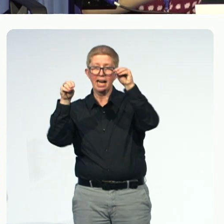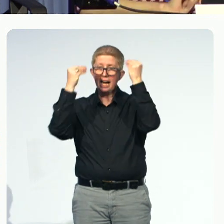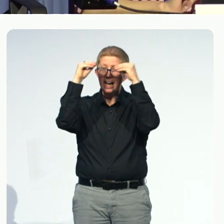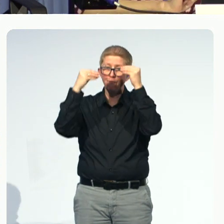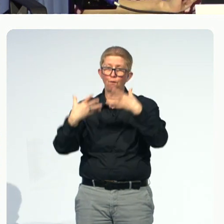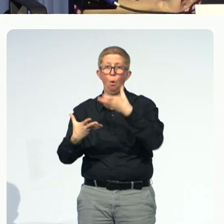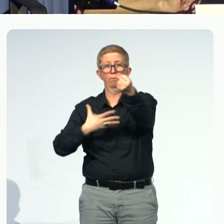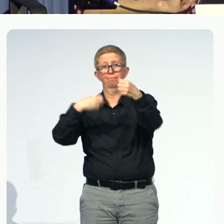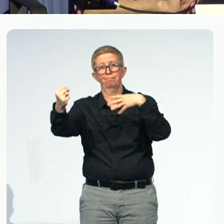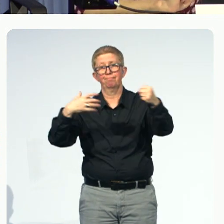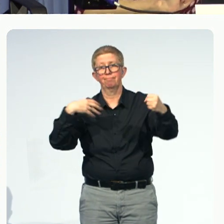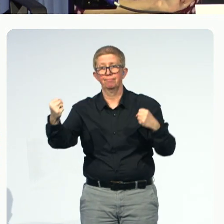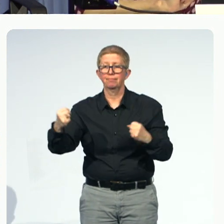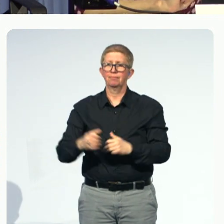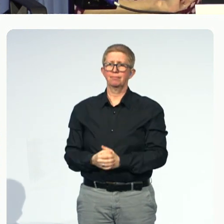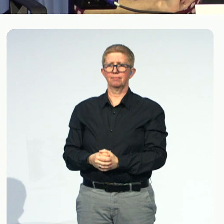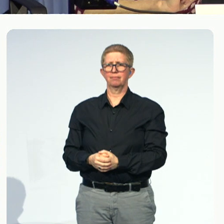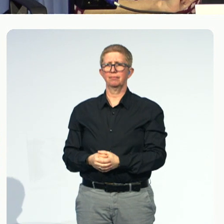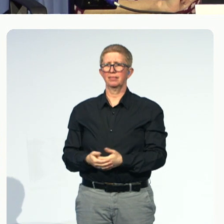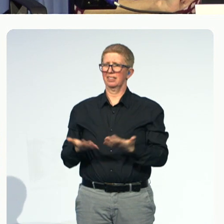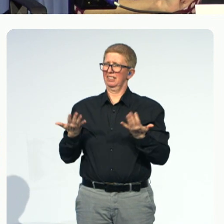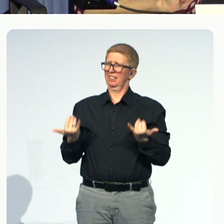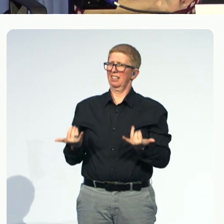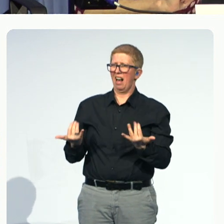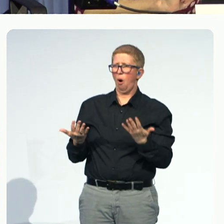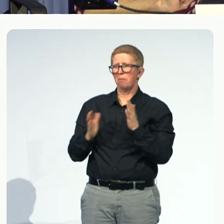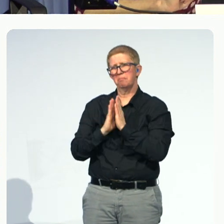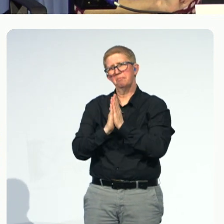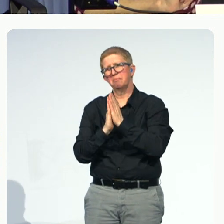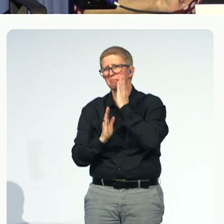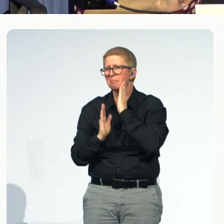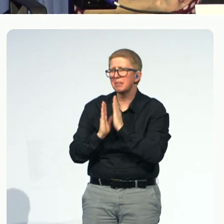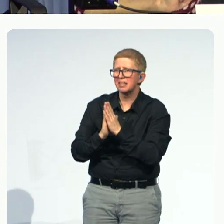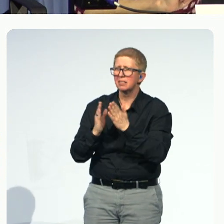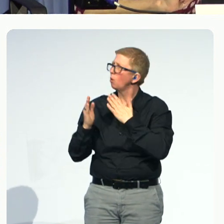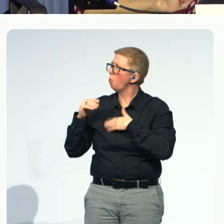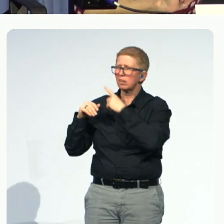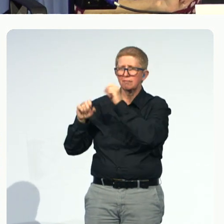Can we just click on that and have a little glimpse of it?